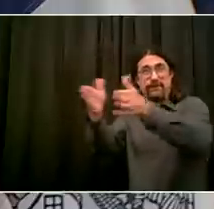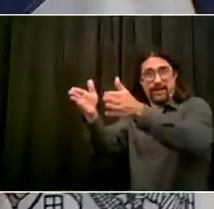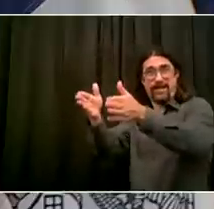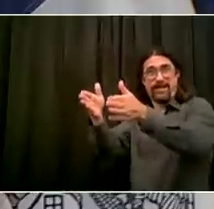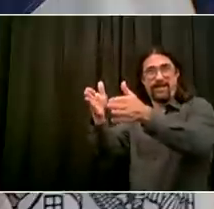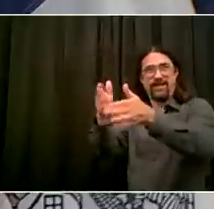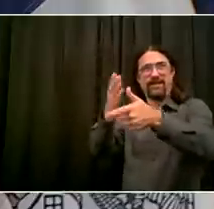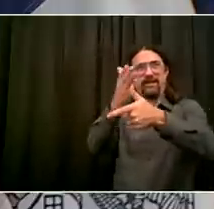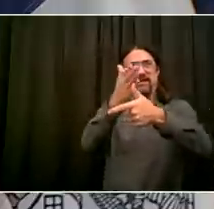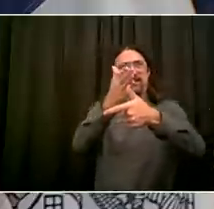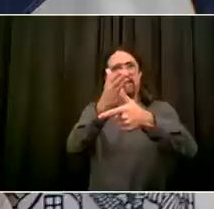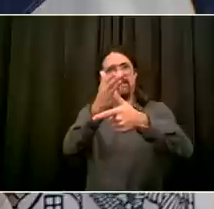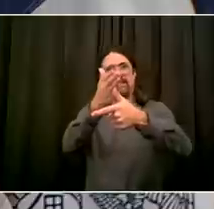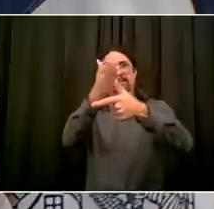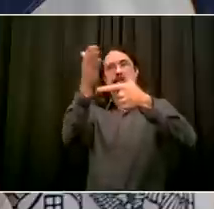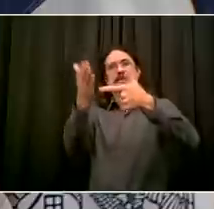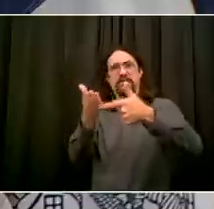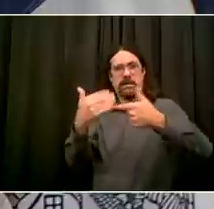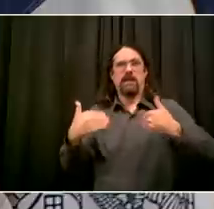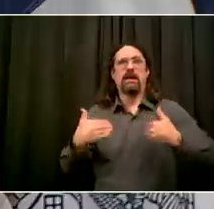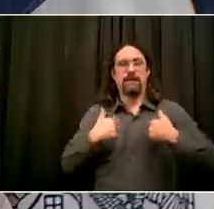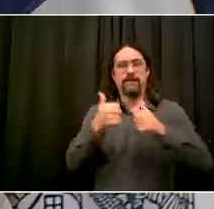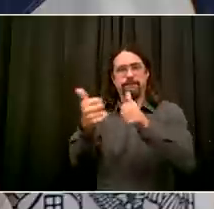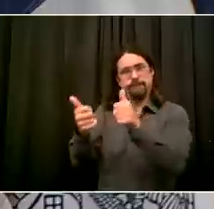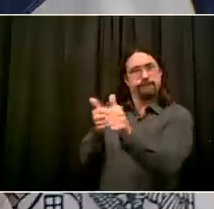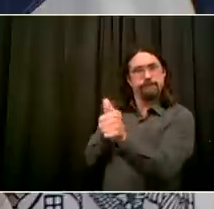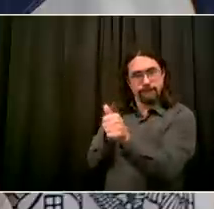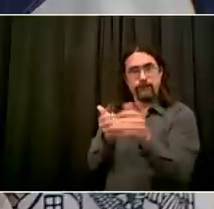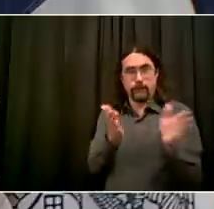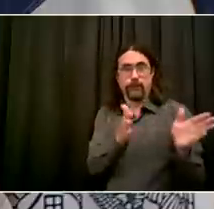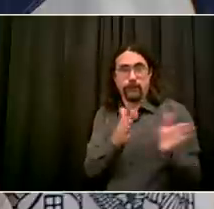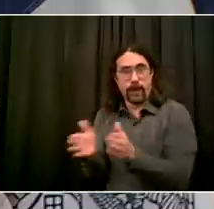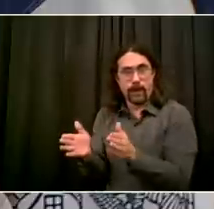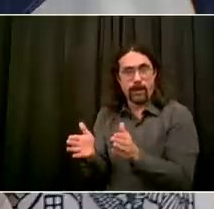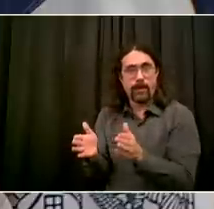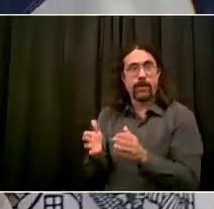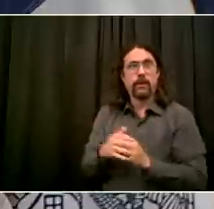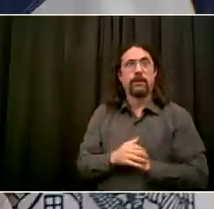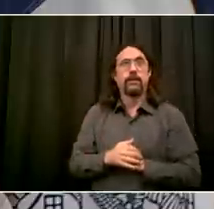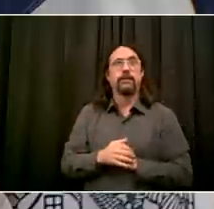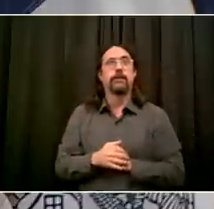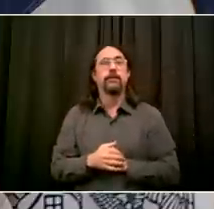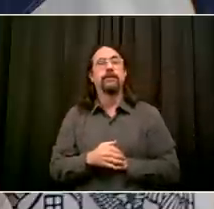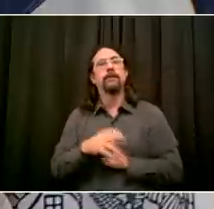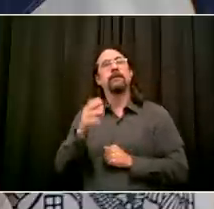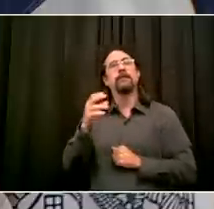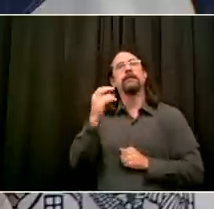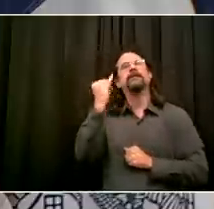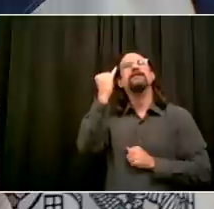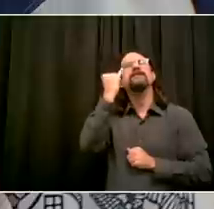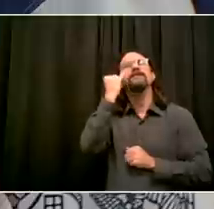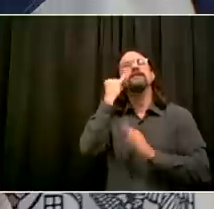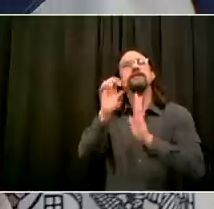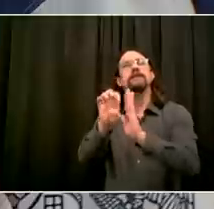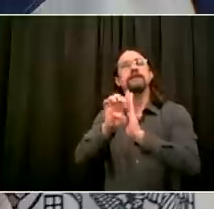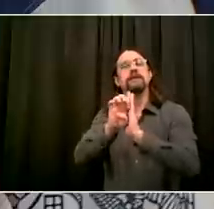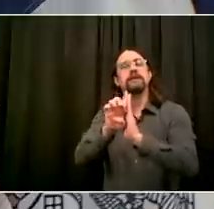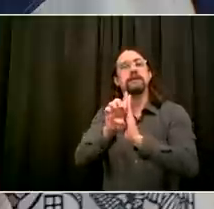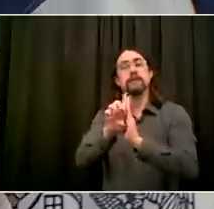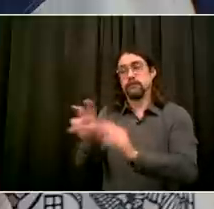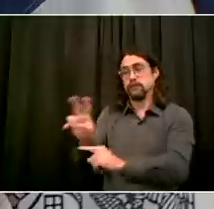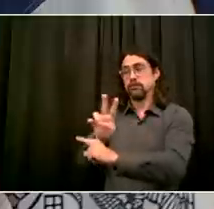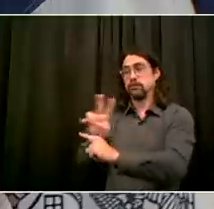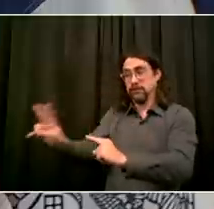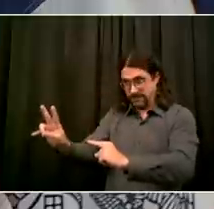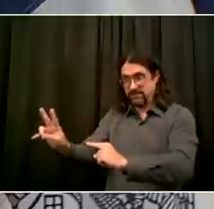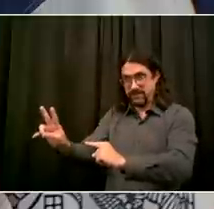wants that. So ideally, with a lot of, you know, buckling down, a lot of real teamwork and effort by people in communities, you